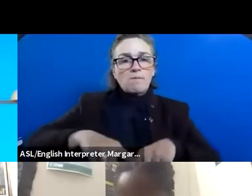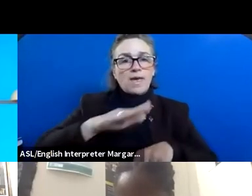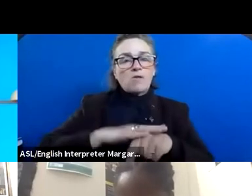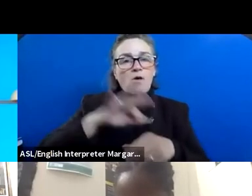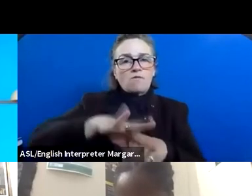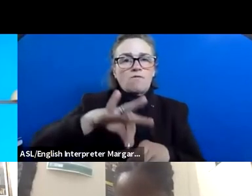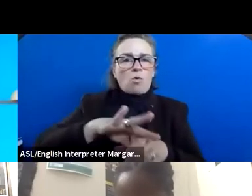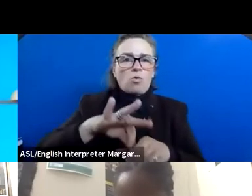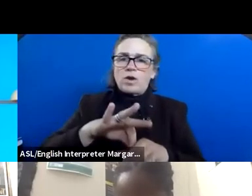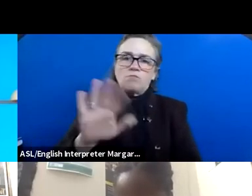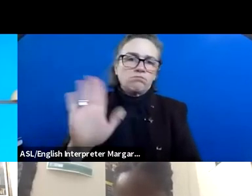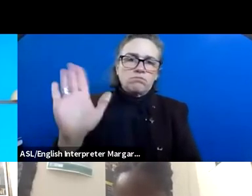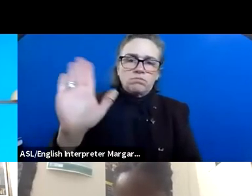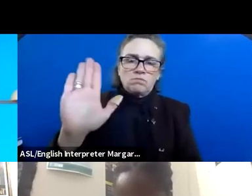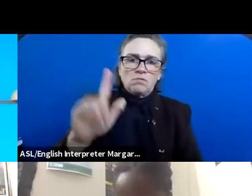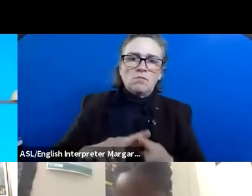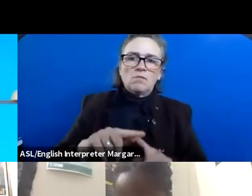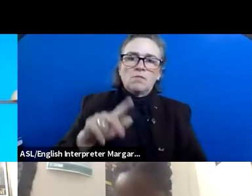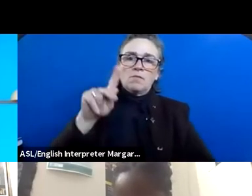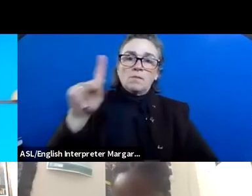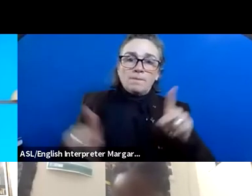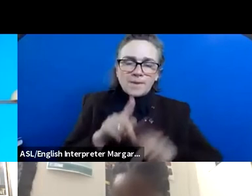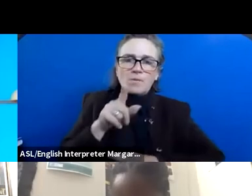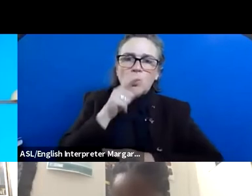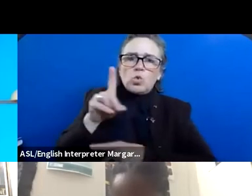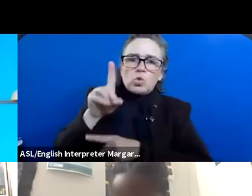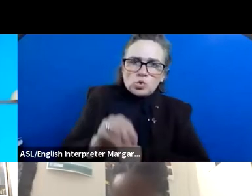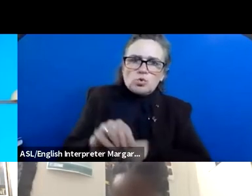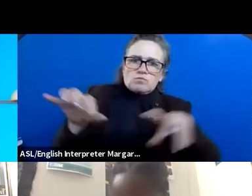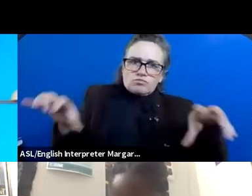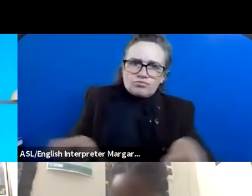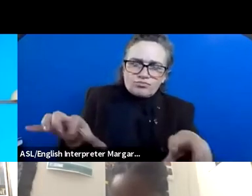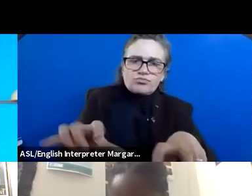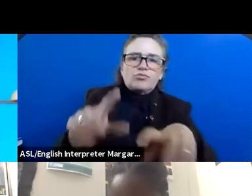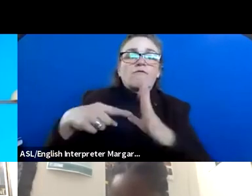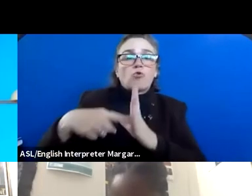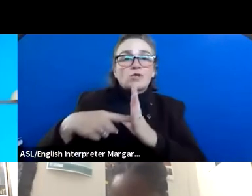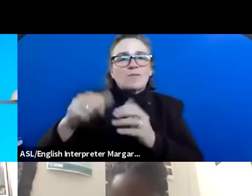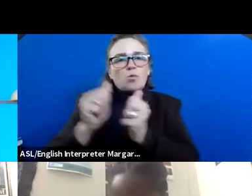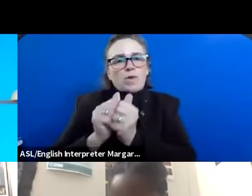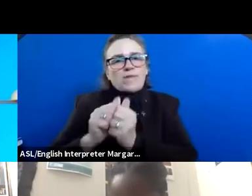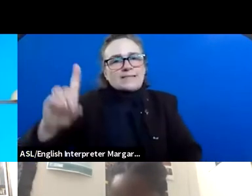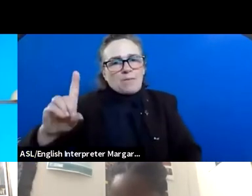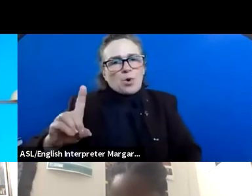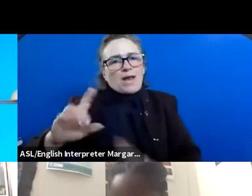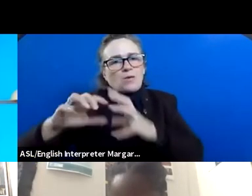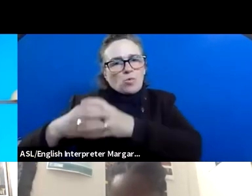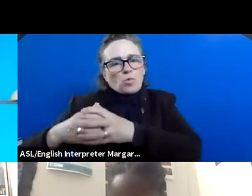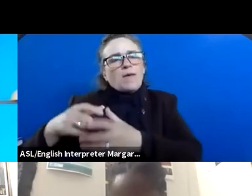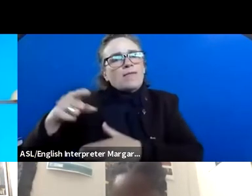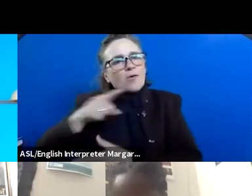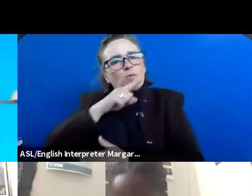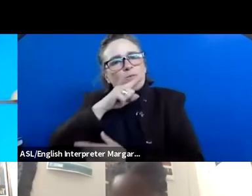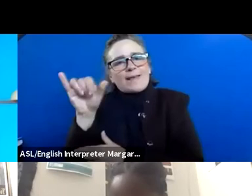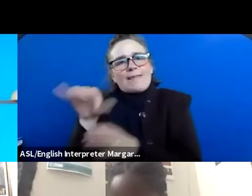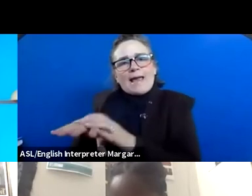part. And people who go from movement into electoral work, particularly into the Democratic Party, have to function as outsiders within.